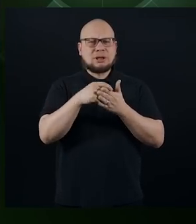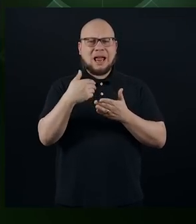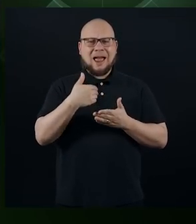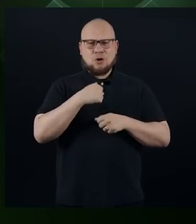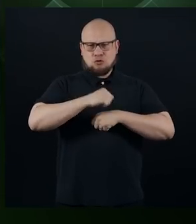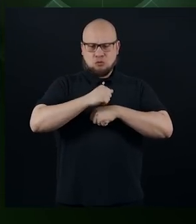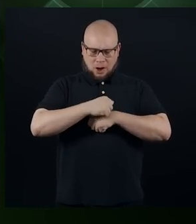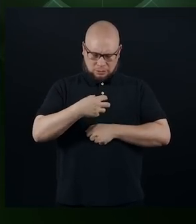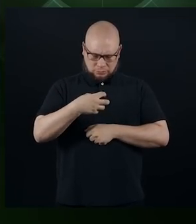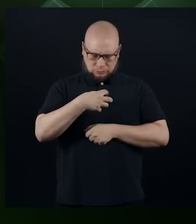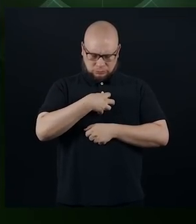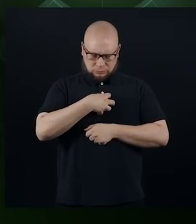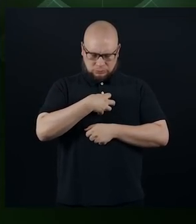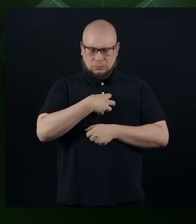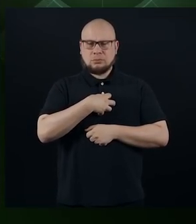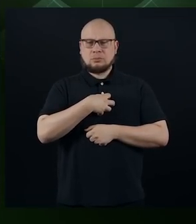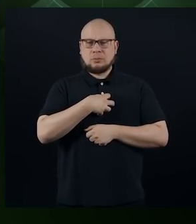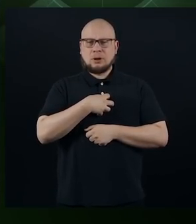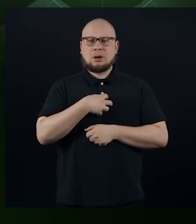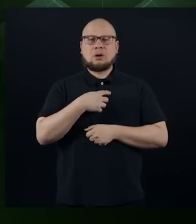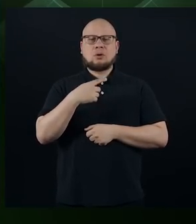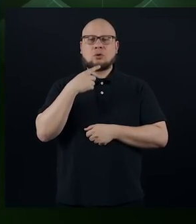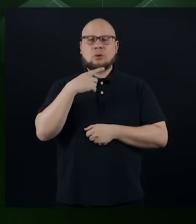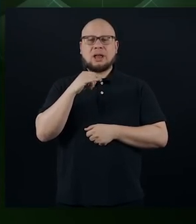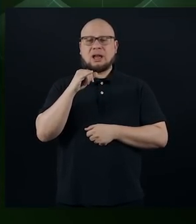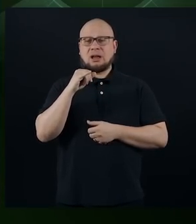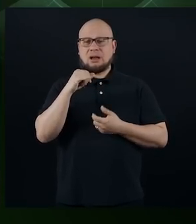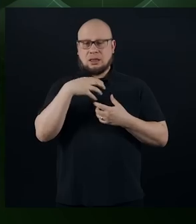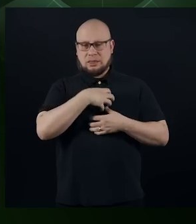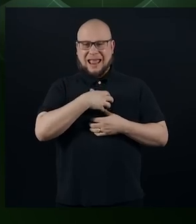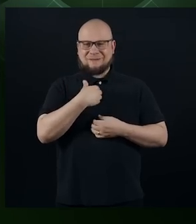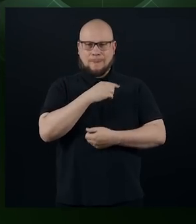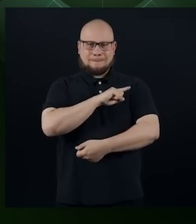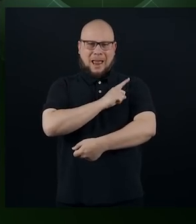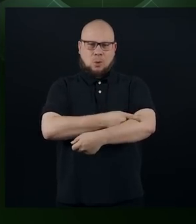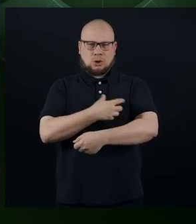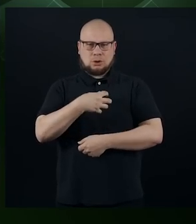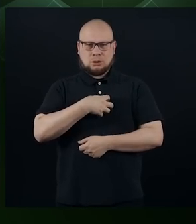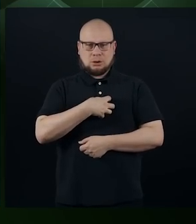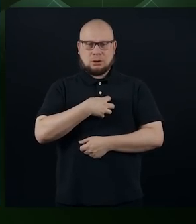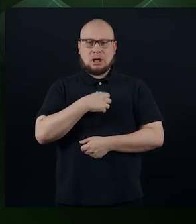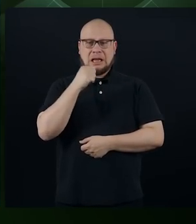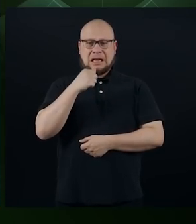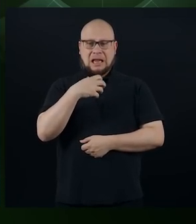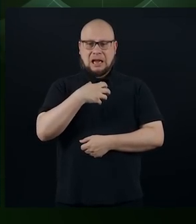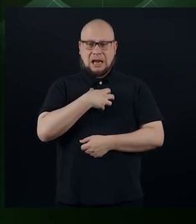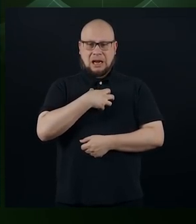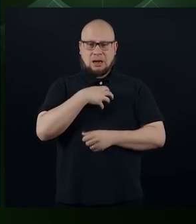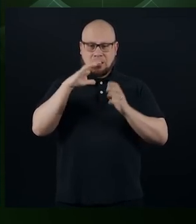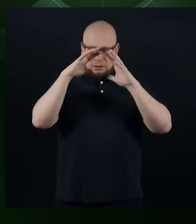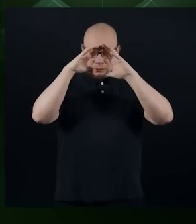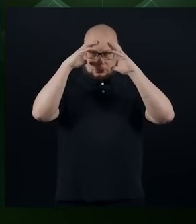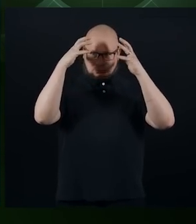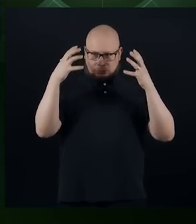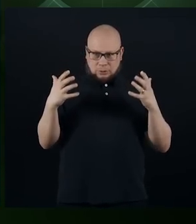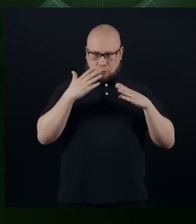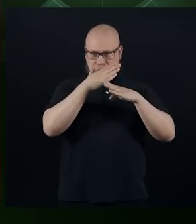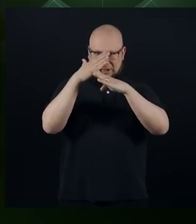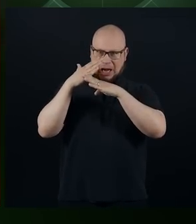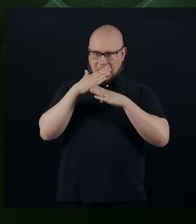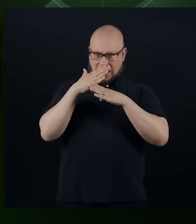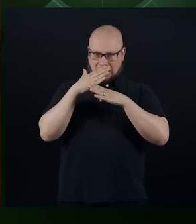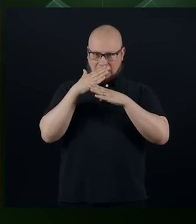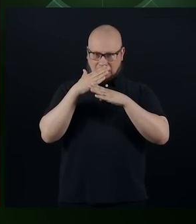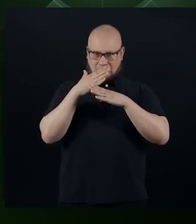of their chest, and the sirens are able to use the power of that to create a sphere around them. It will damage players, but will